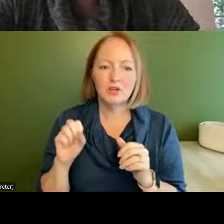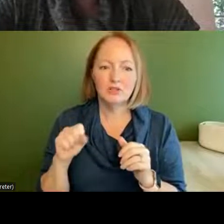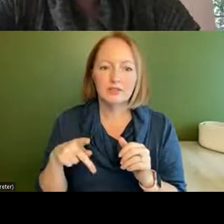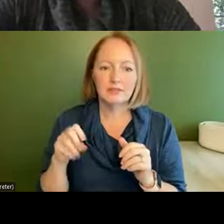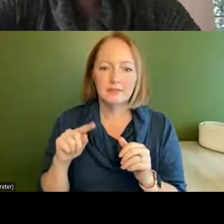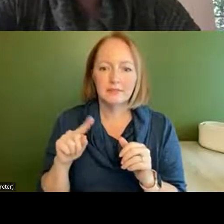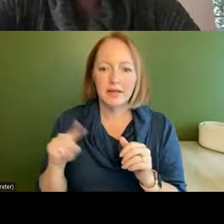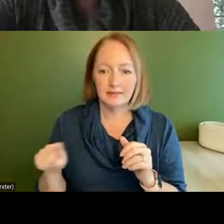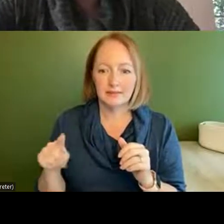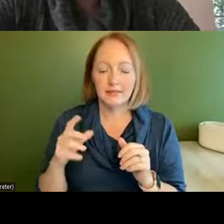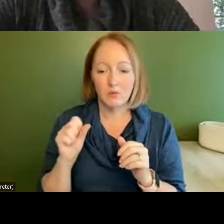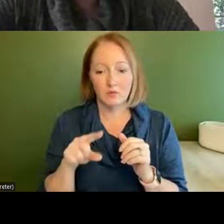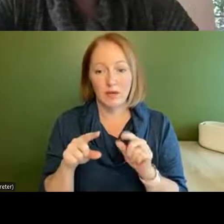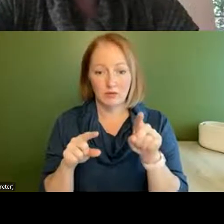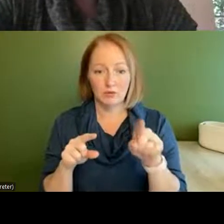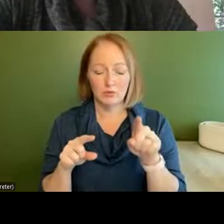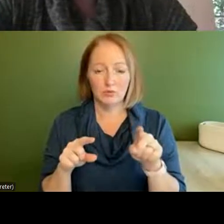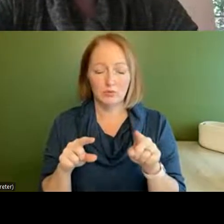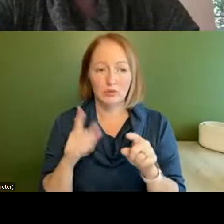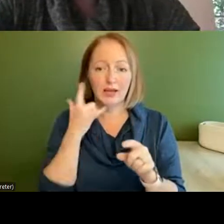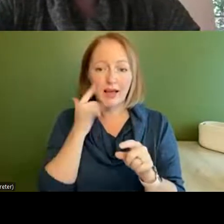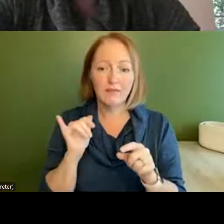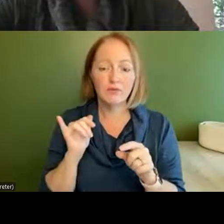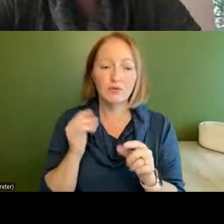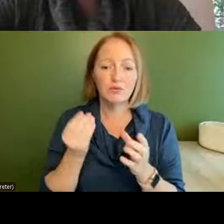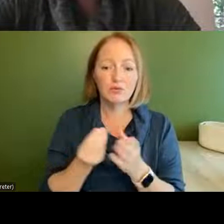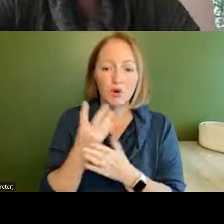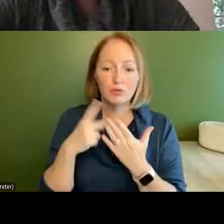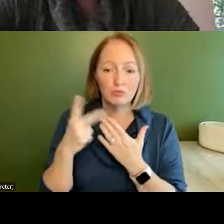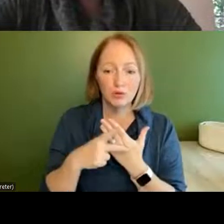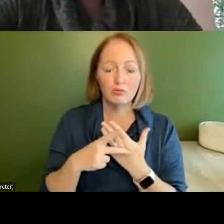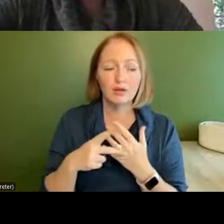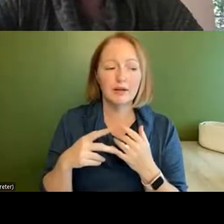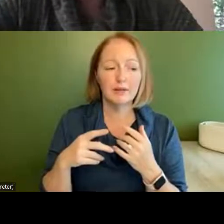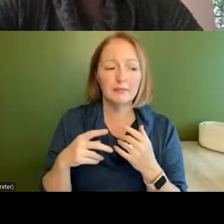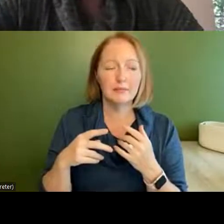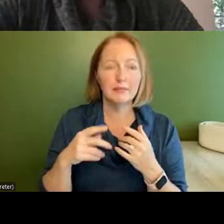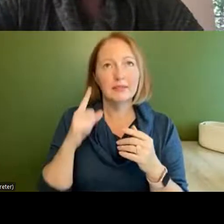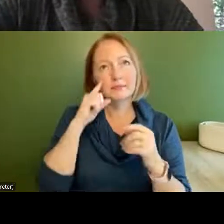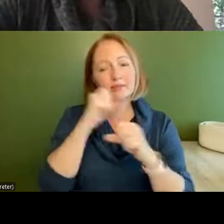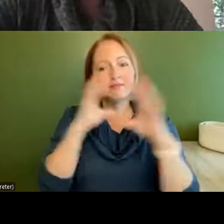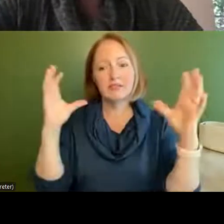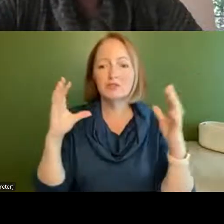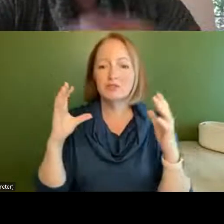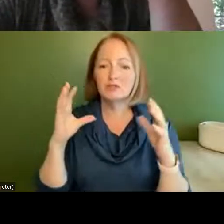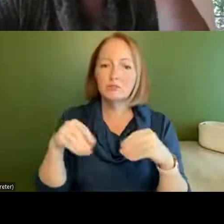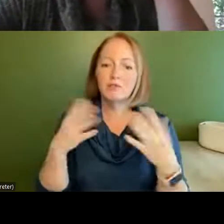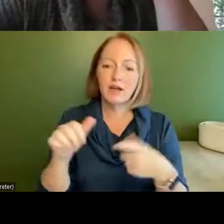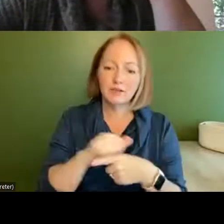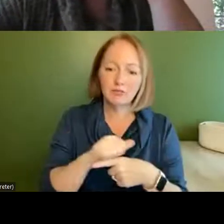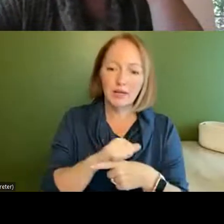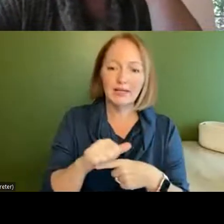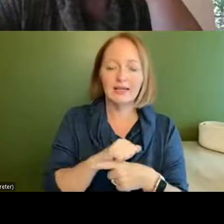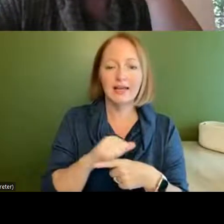to ask you, so the California Growth Program, you know, envisioned as a program to provide training